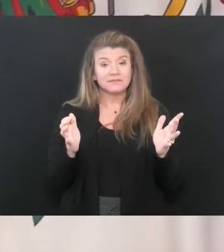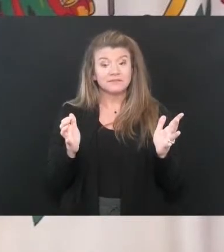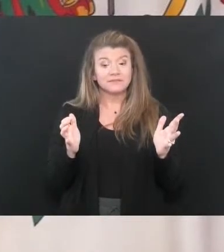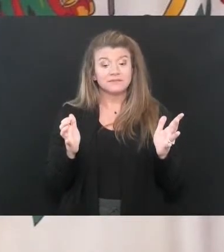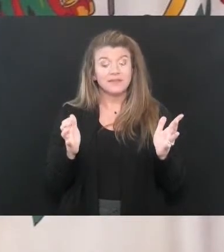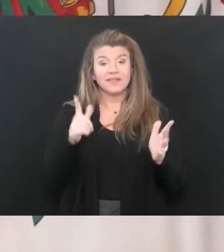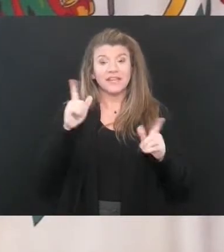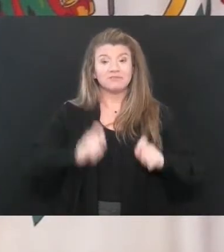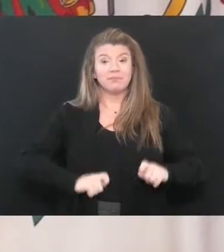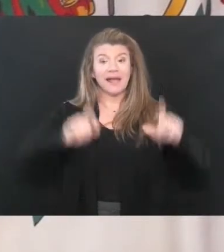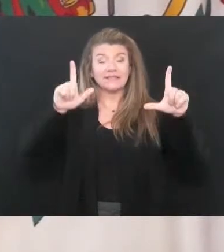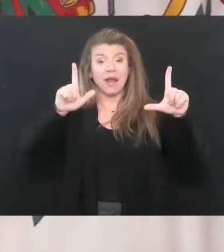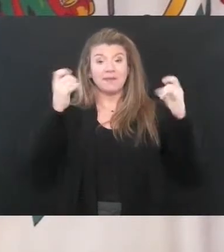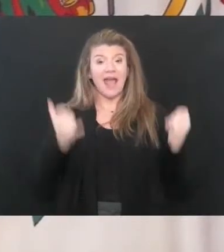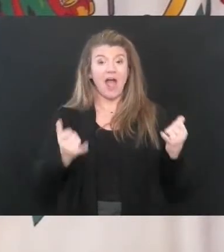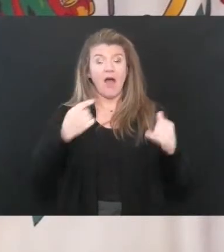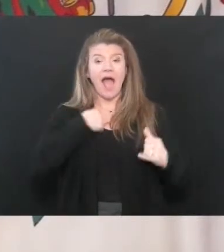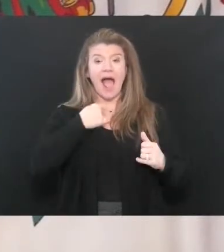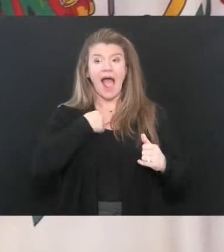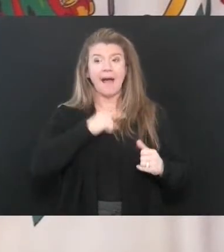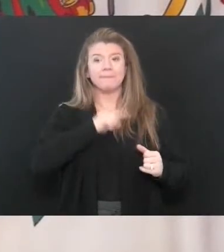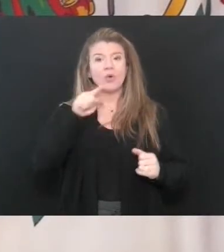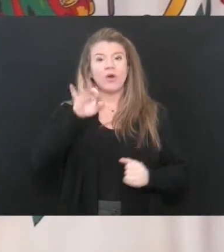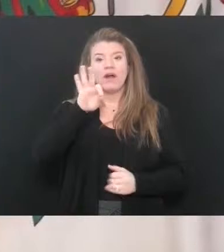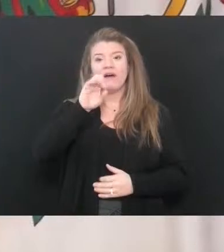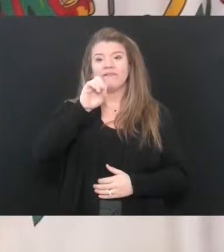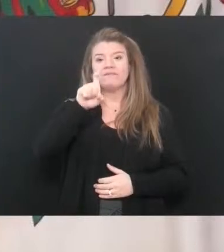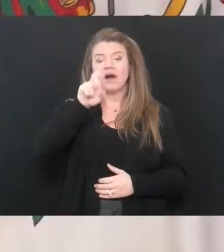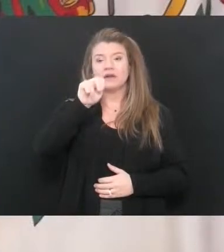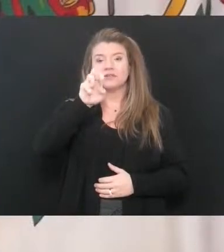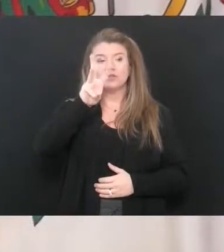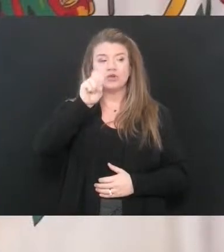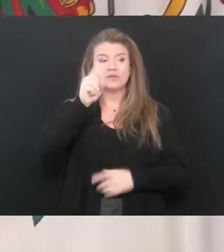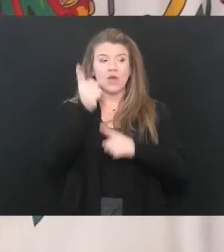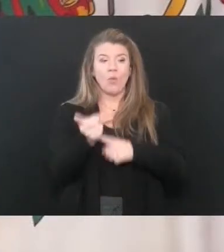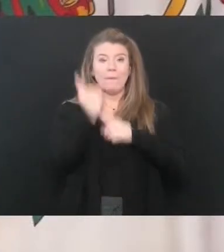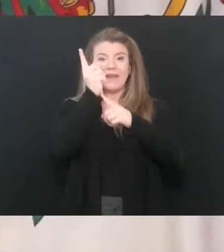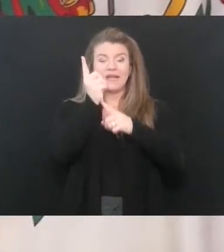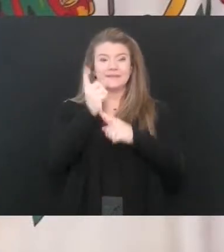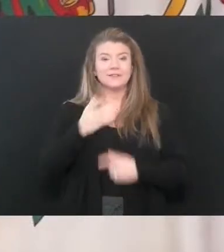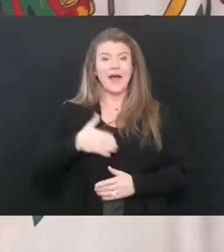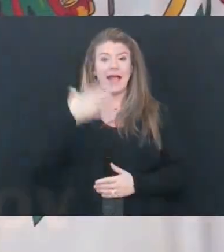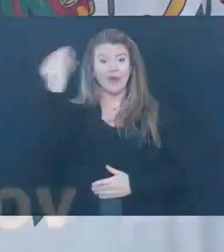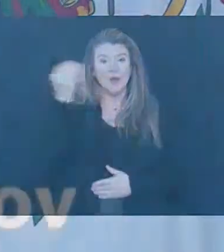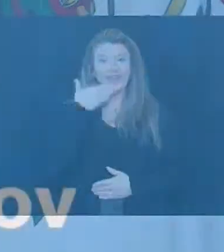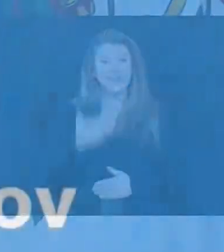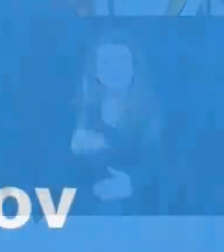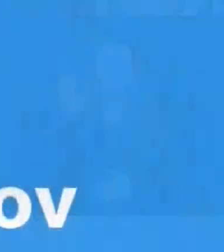flashed up and everything. I'm going on Fox News here in 1 minute, so I got to go. Thank y'all.